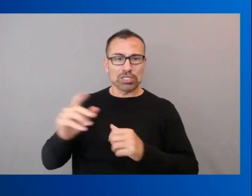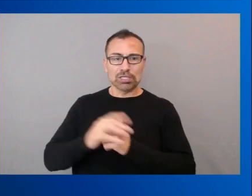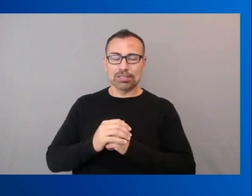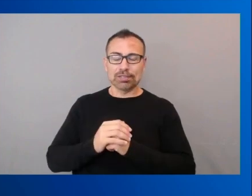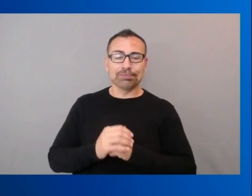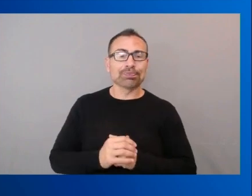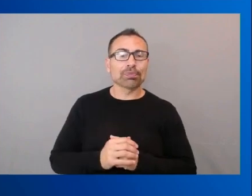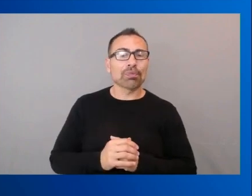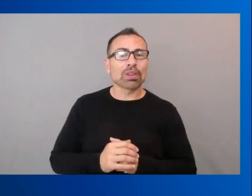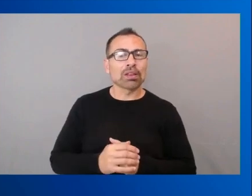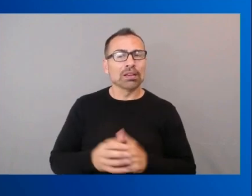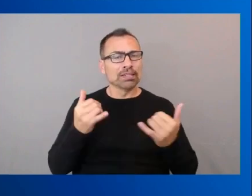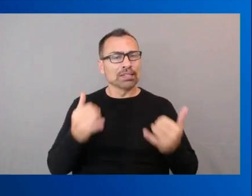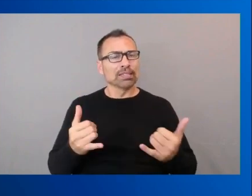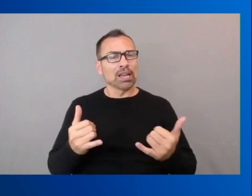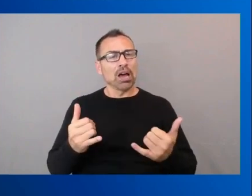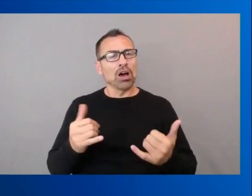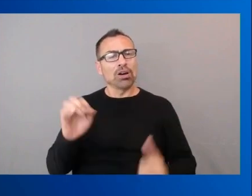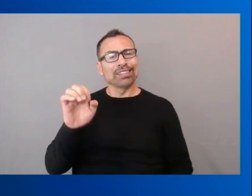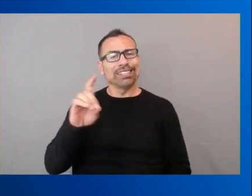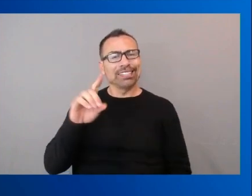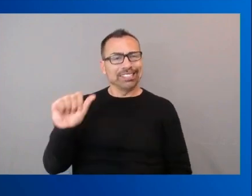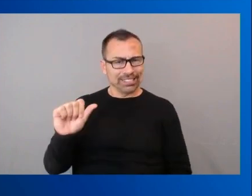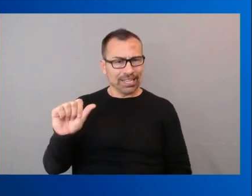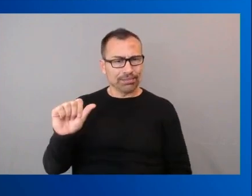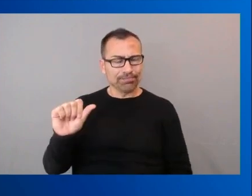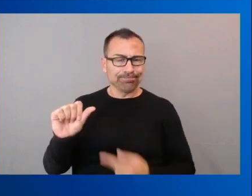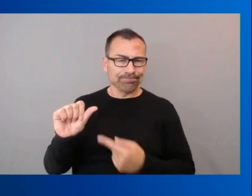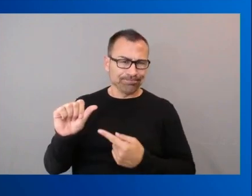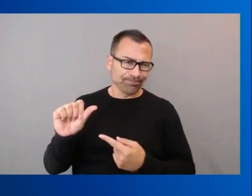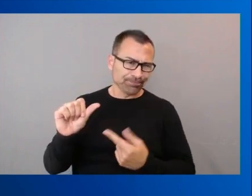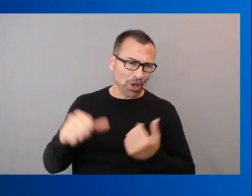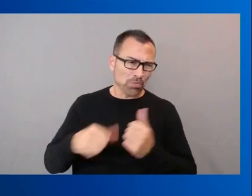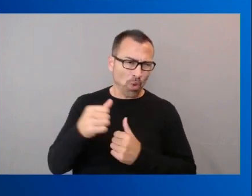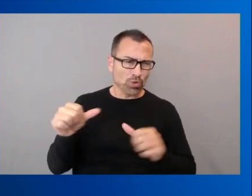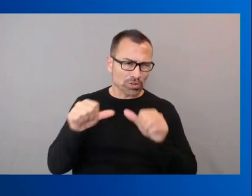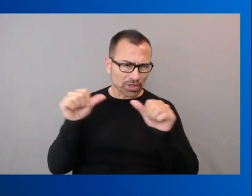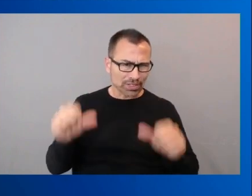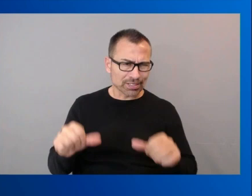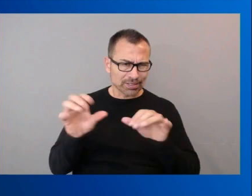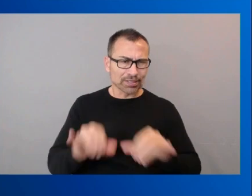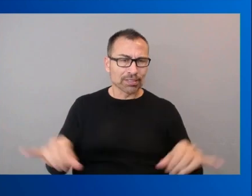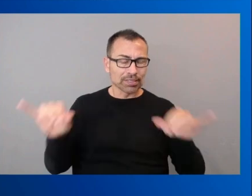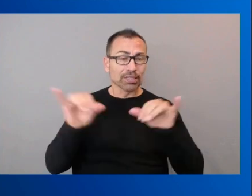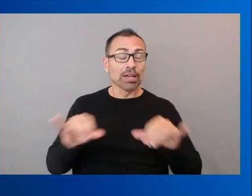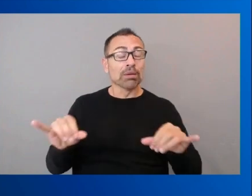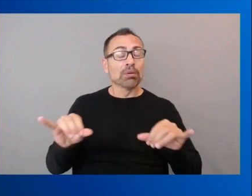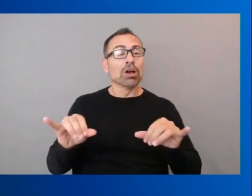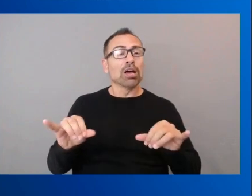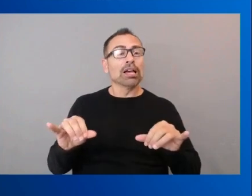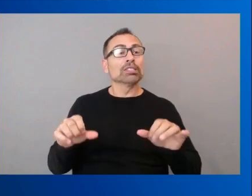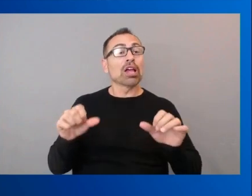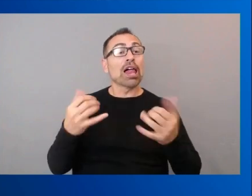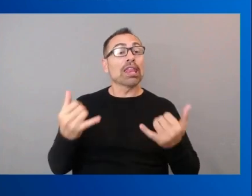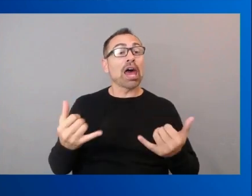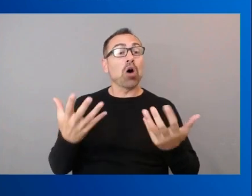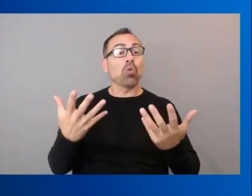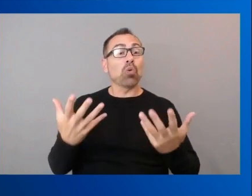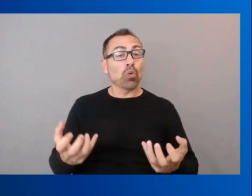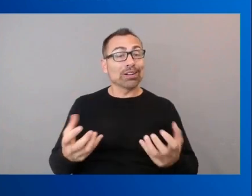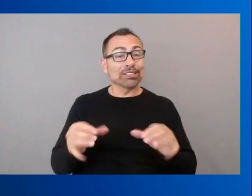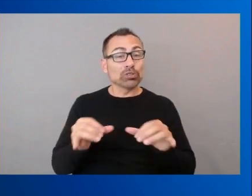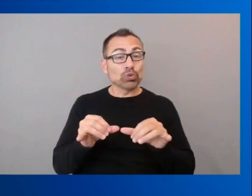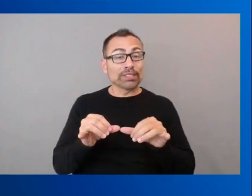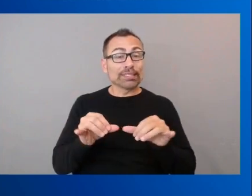with event-driven architectures, like most architectures, most things we do, right, is as you start to scale event-driven architectures,